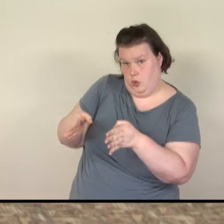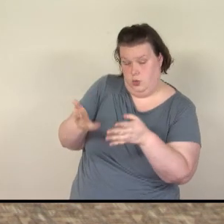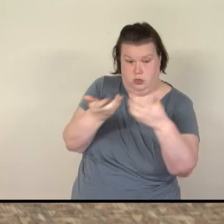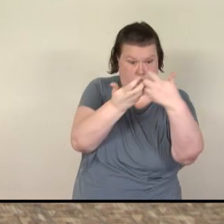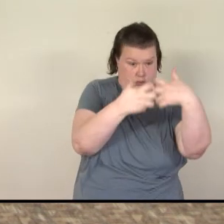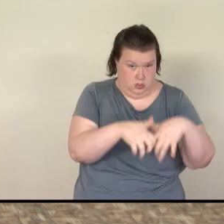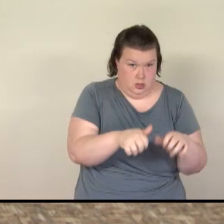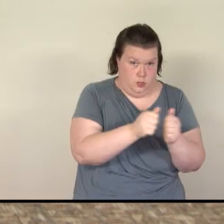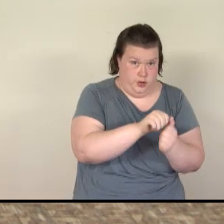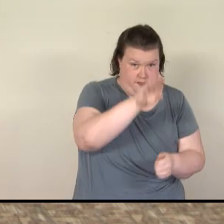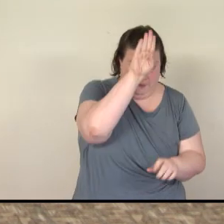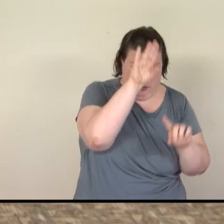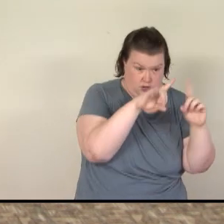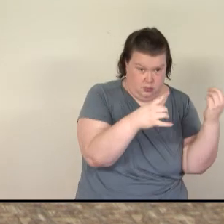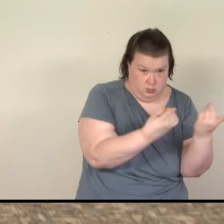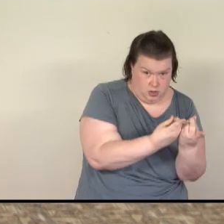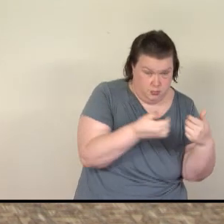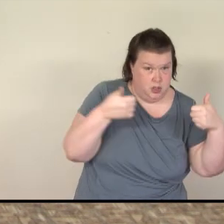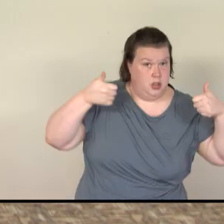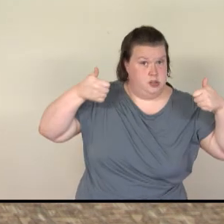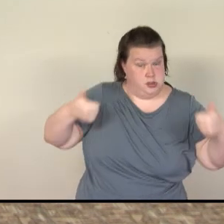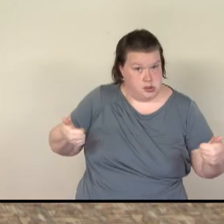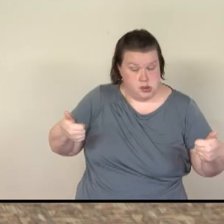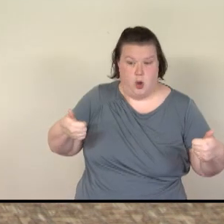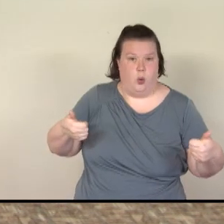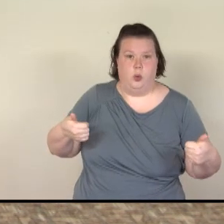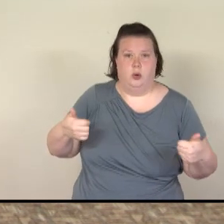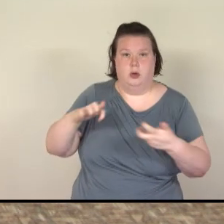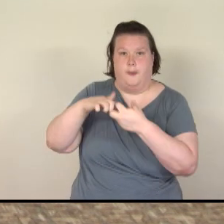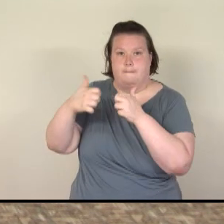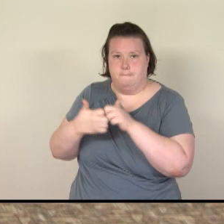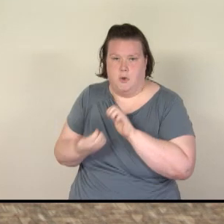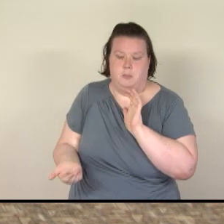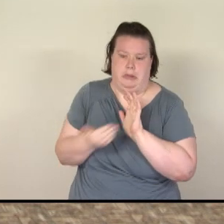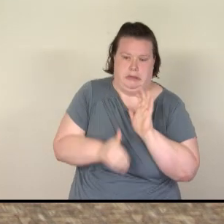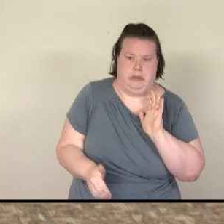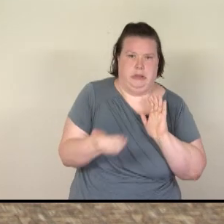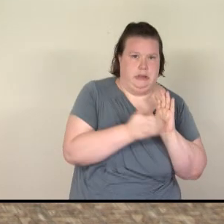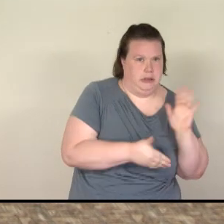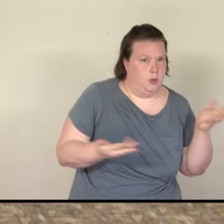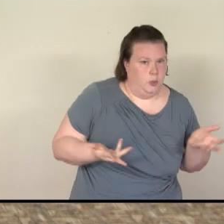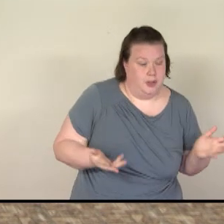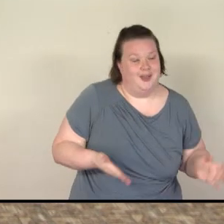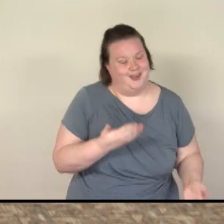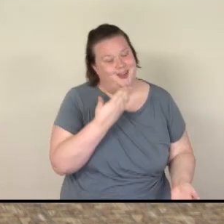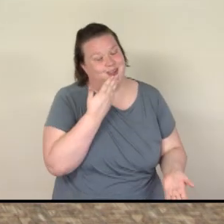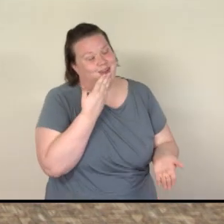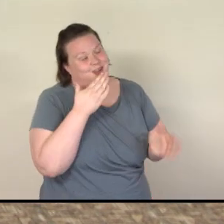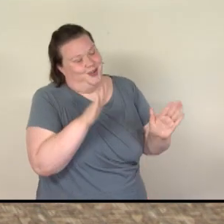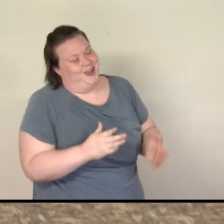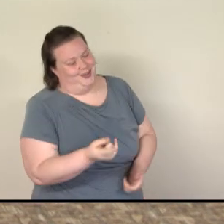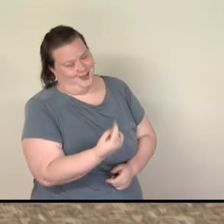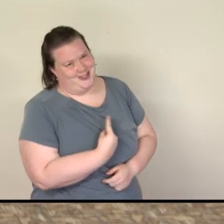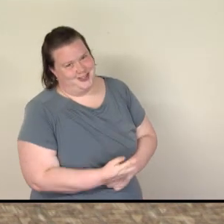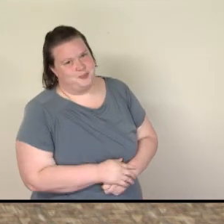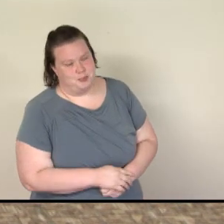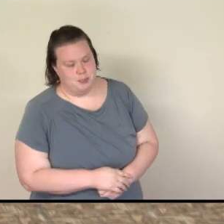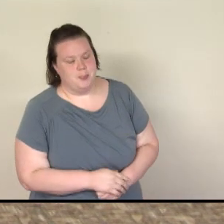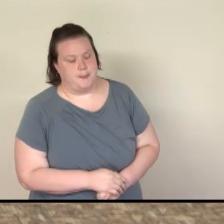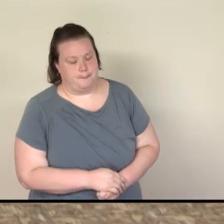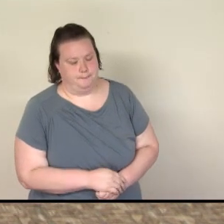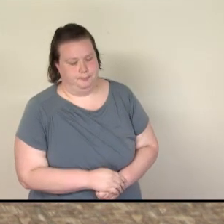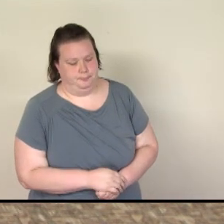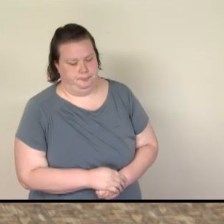marshal? Is that good to go now, or will we have to redo this each time? Another great question. We have been